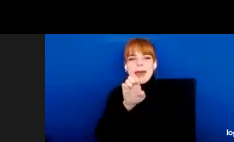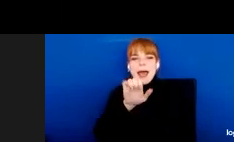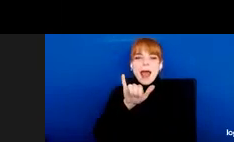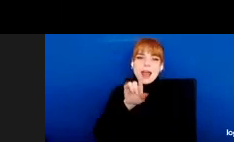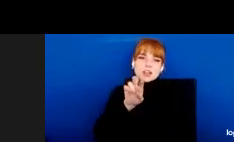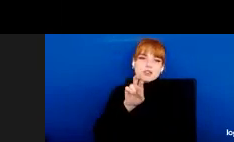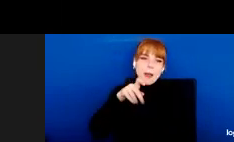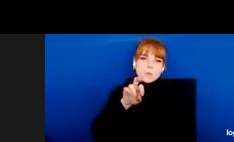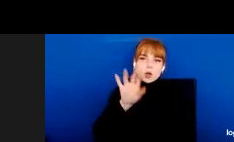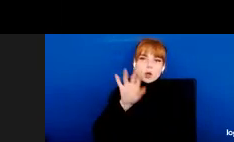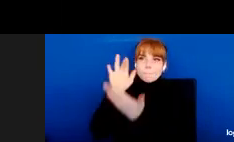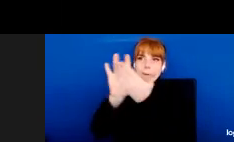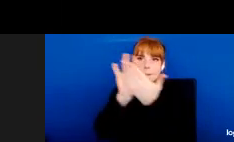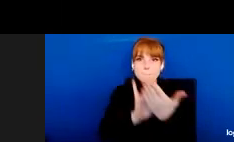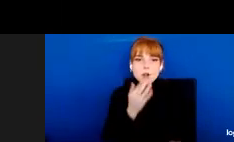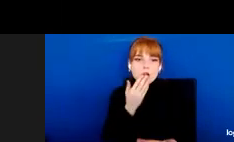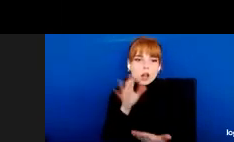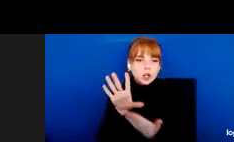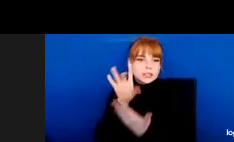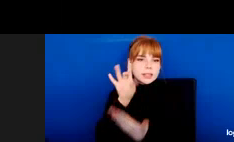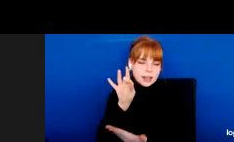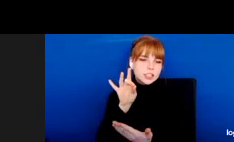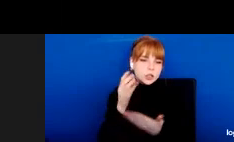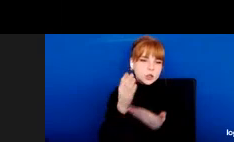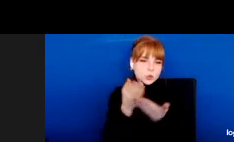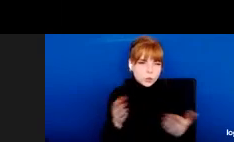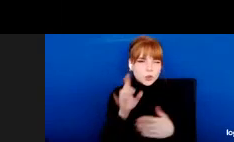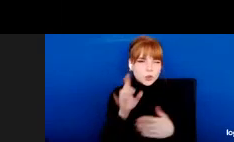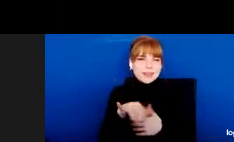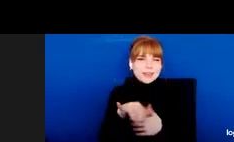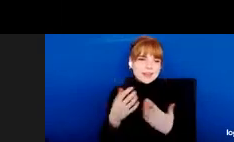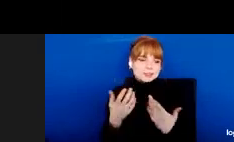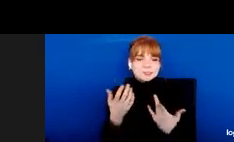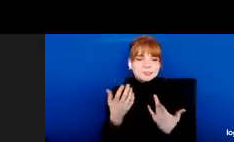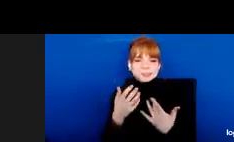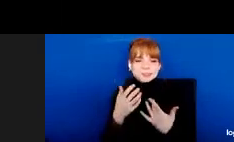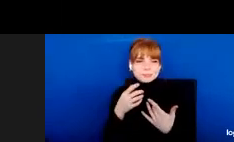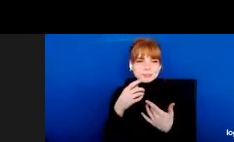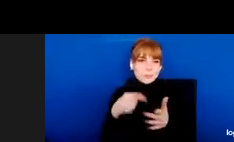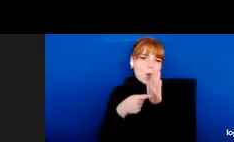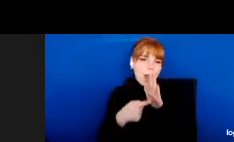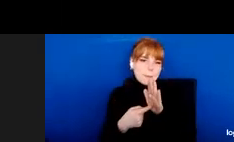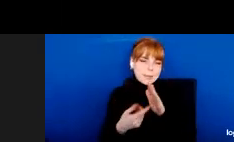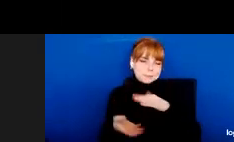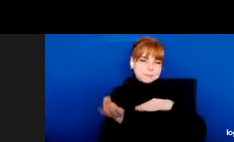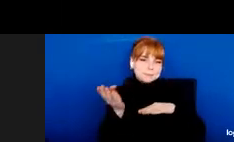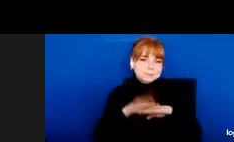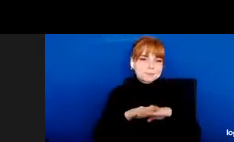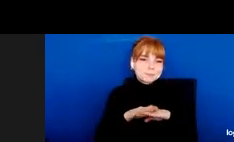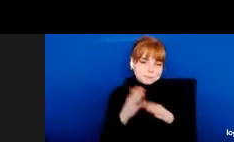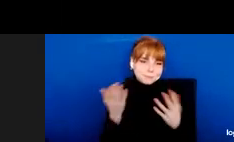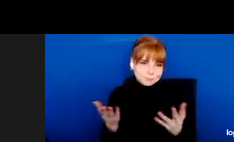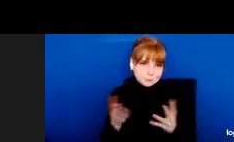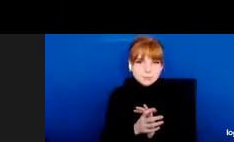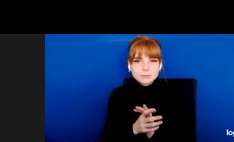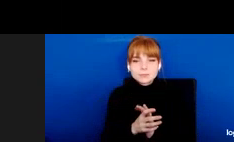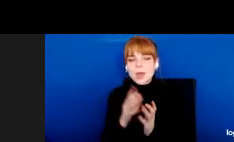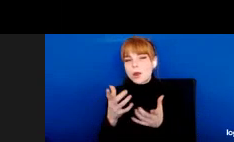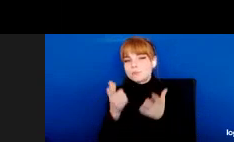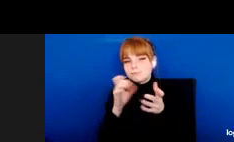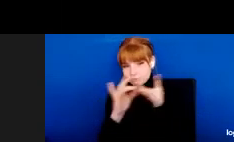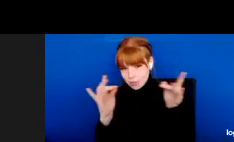color. So that's that enhanced requirement. I'll just briefly mention that there is, we